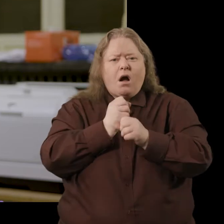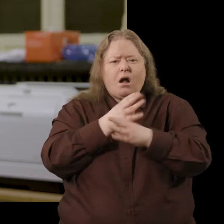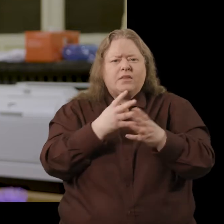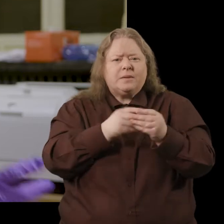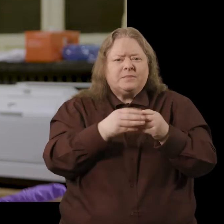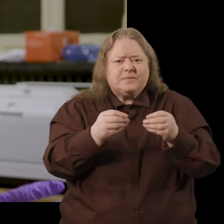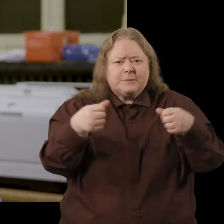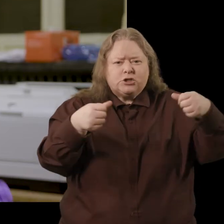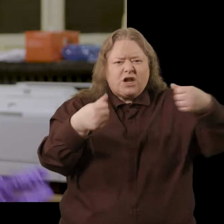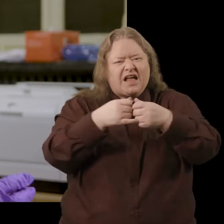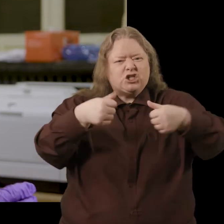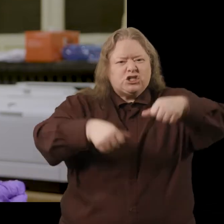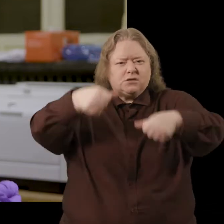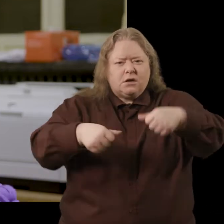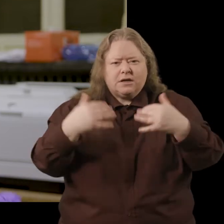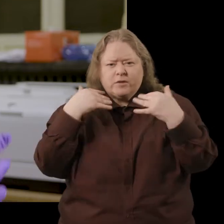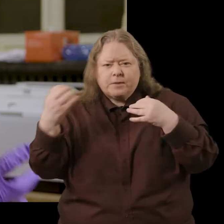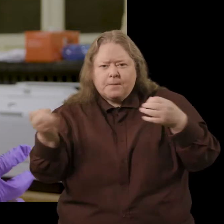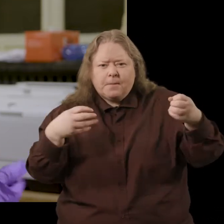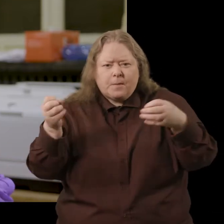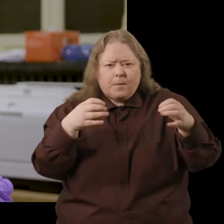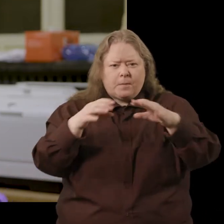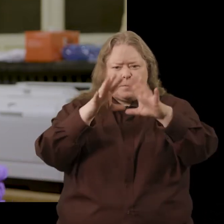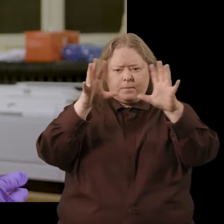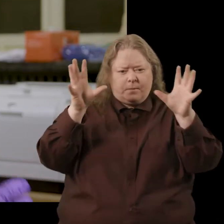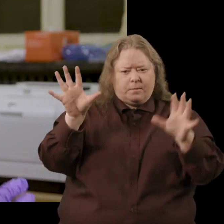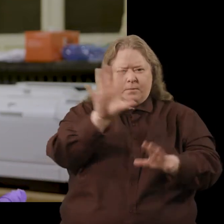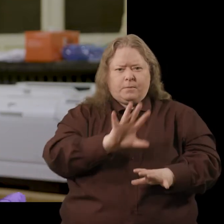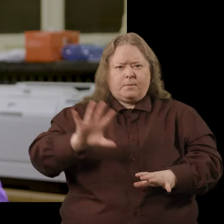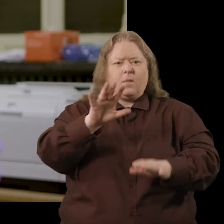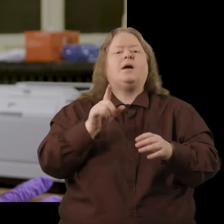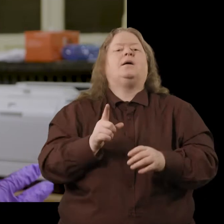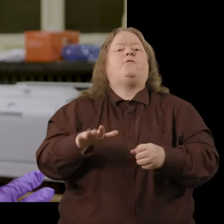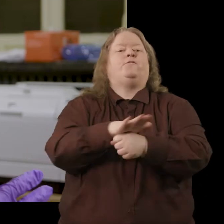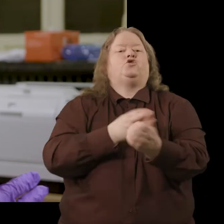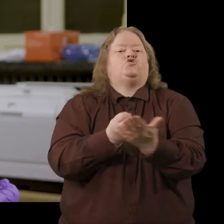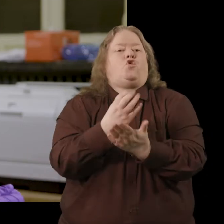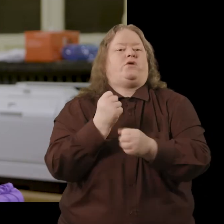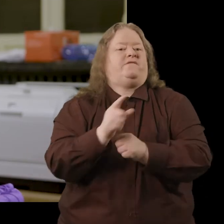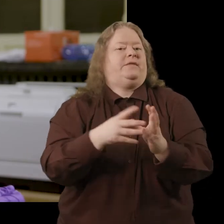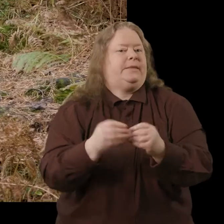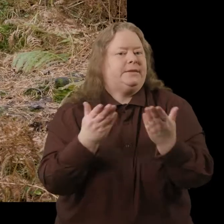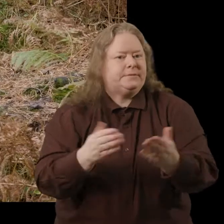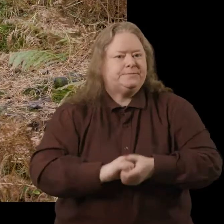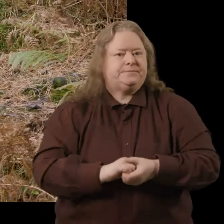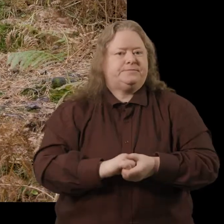the pieces of the jigsaw come together, and we can tell the full story of an object.